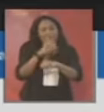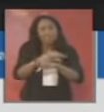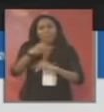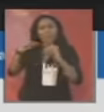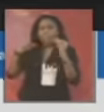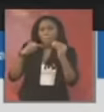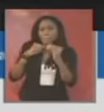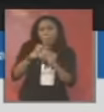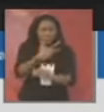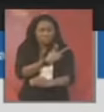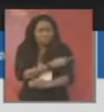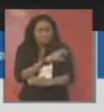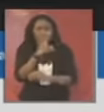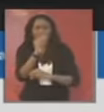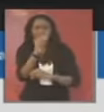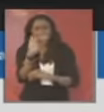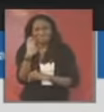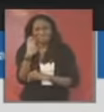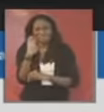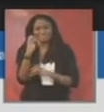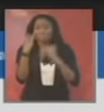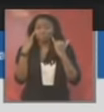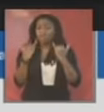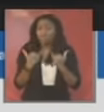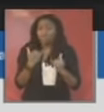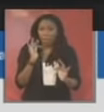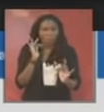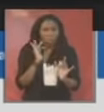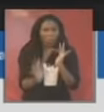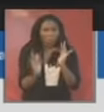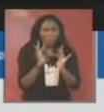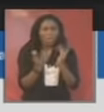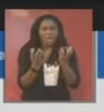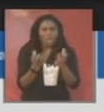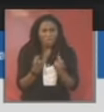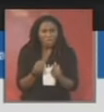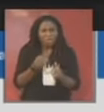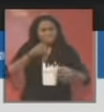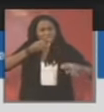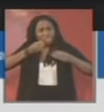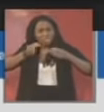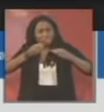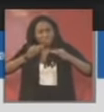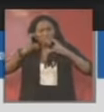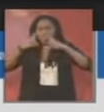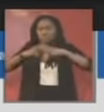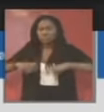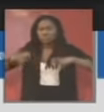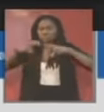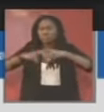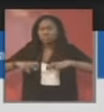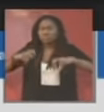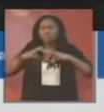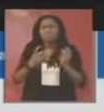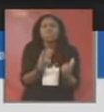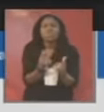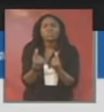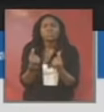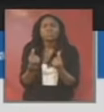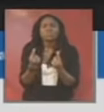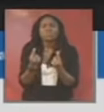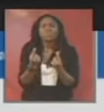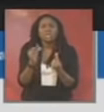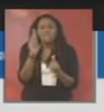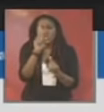I will just be presenting quickly what research is being done at the Faculty of Medical Sciences in the area of COVID,